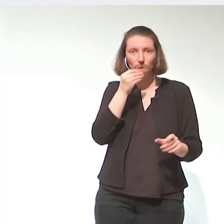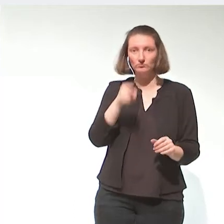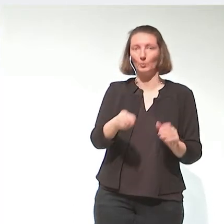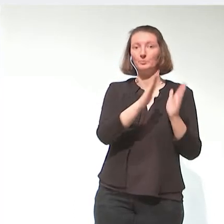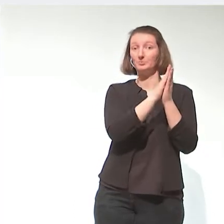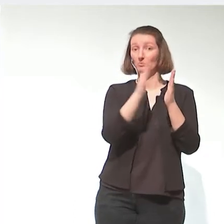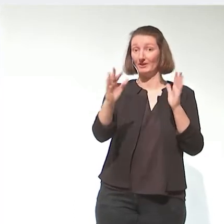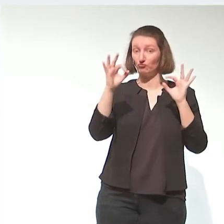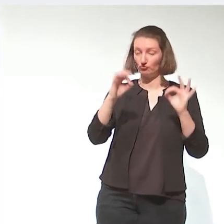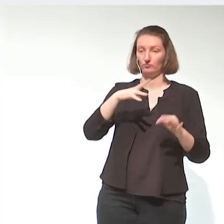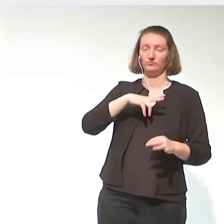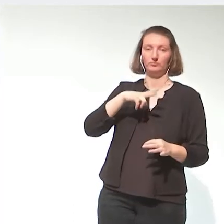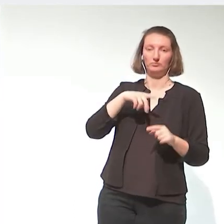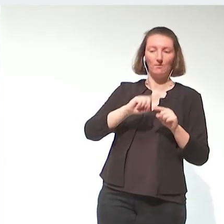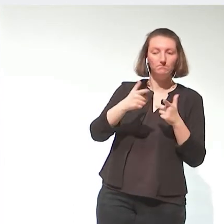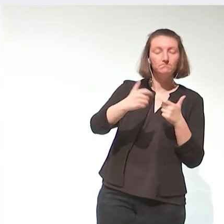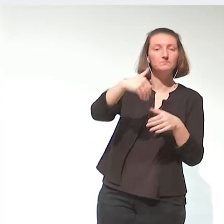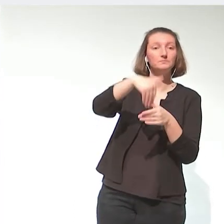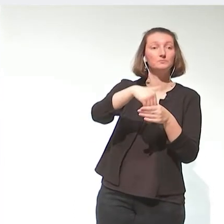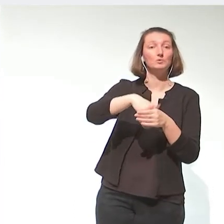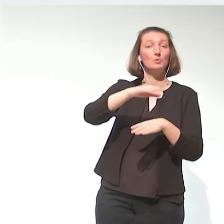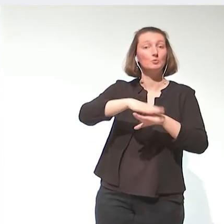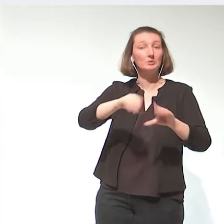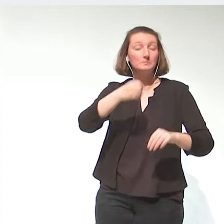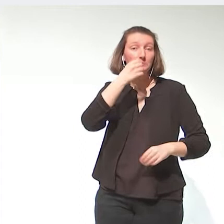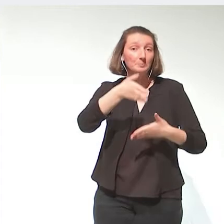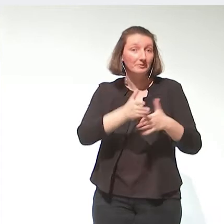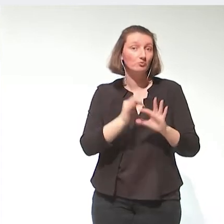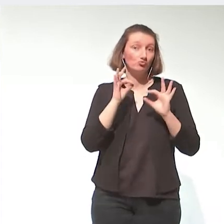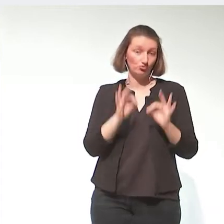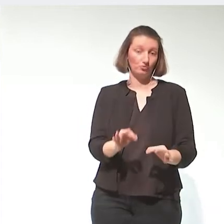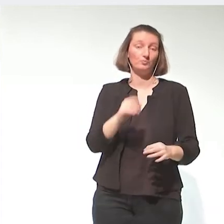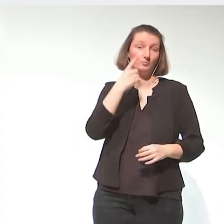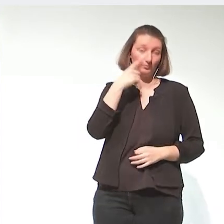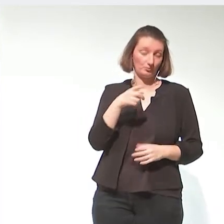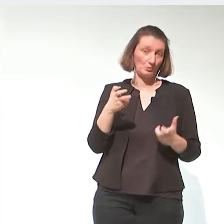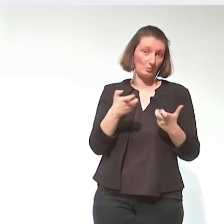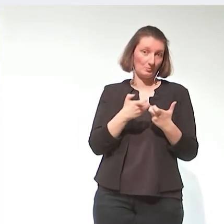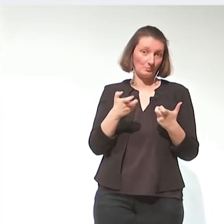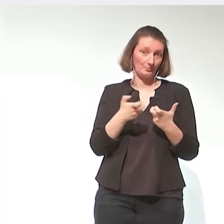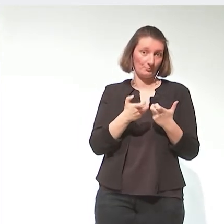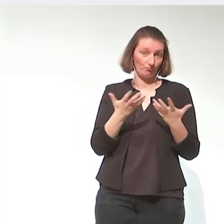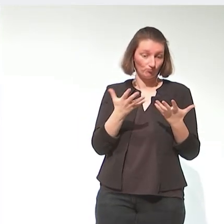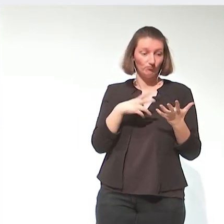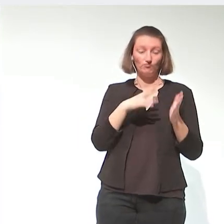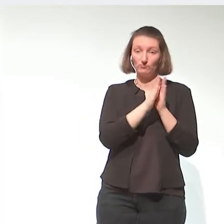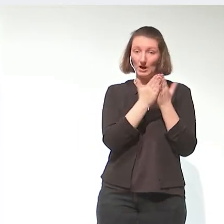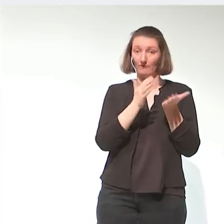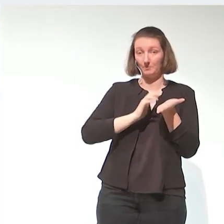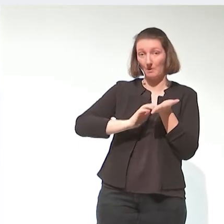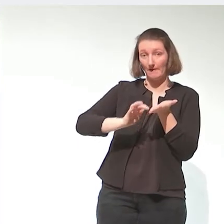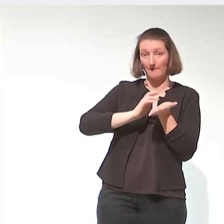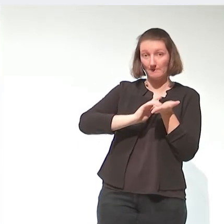there's a number of books in Braille and other accessible formats which are available to children from the locality, but where there's also work with other